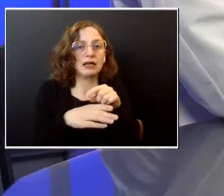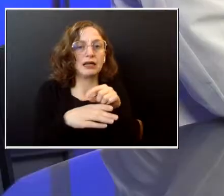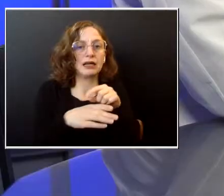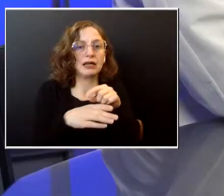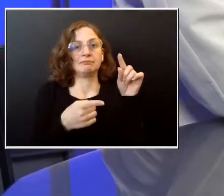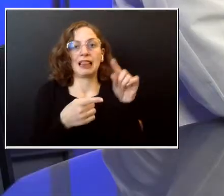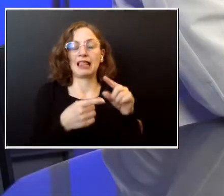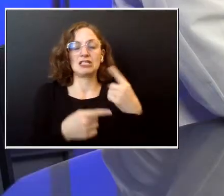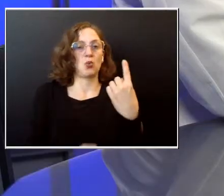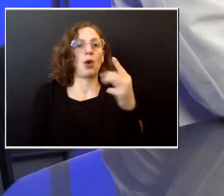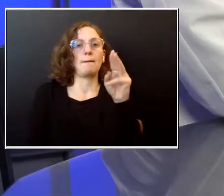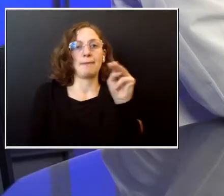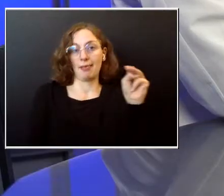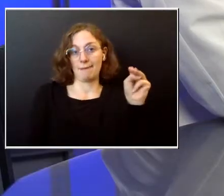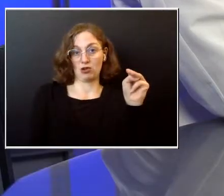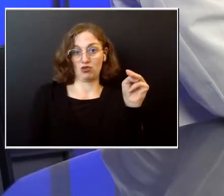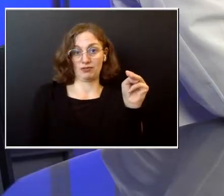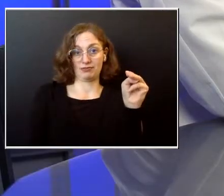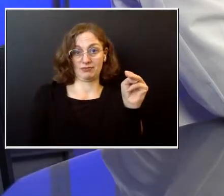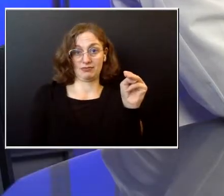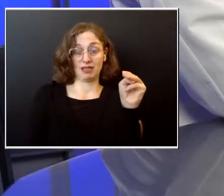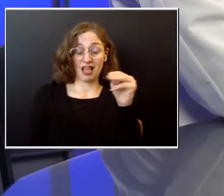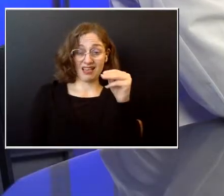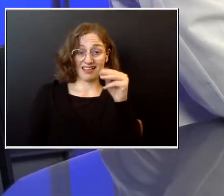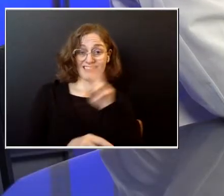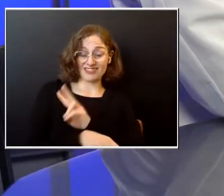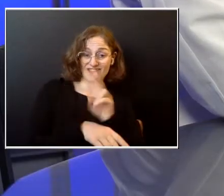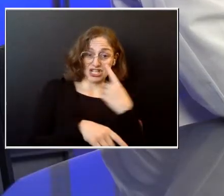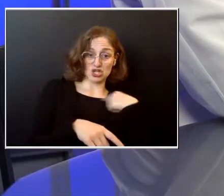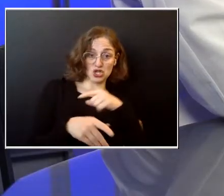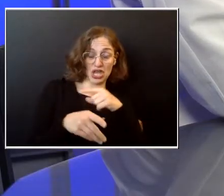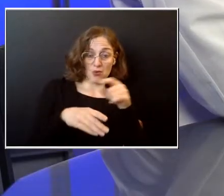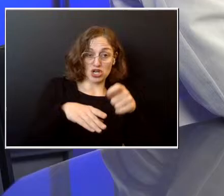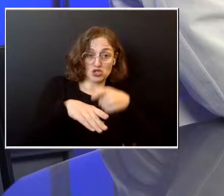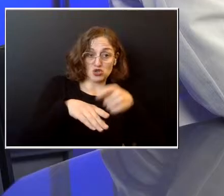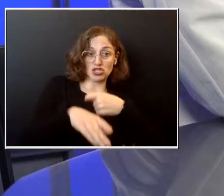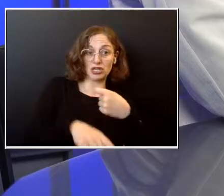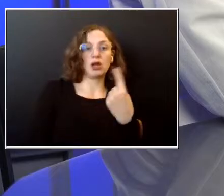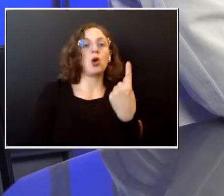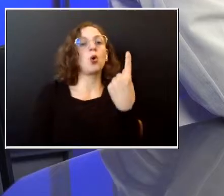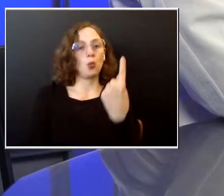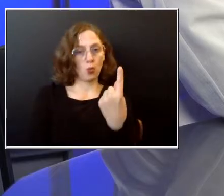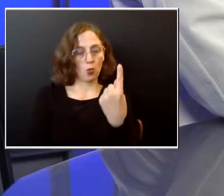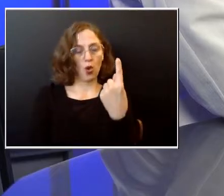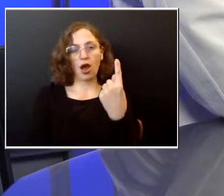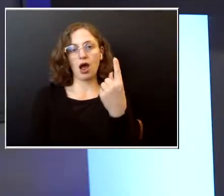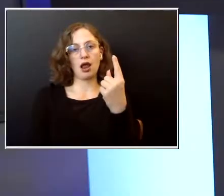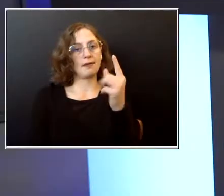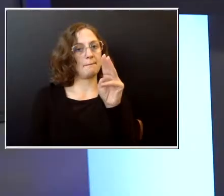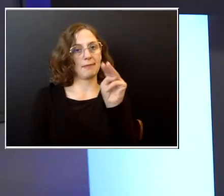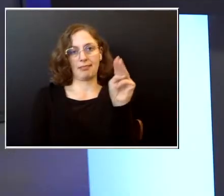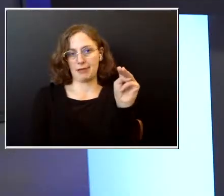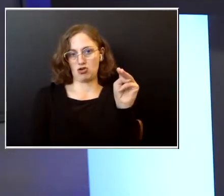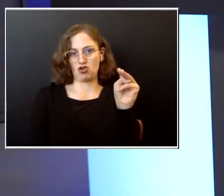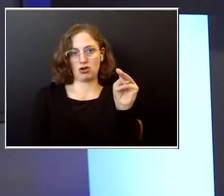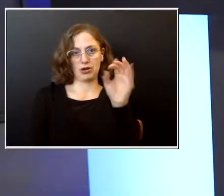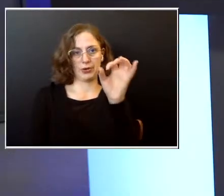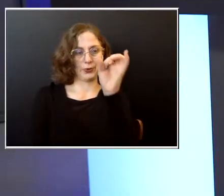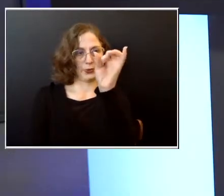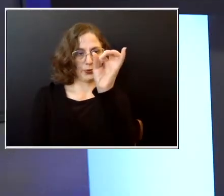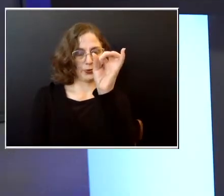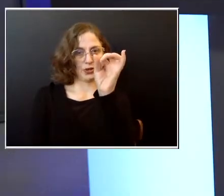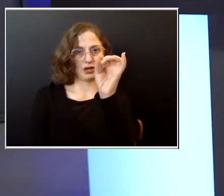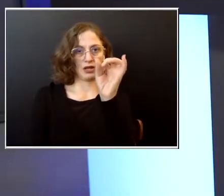we're suturing there is 1 millimeter in diameter, 1.2 millimeters. So are these would be for people at home like